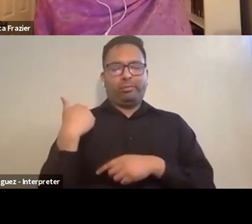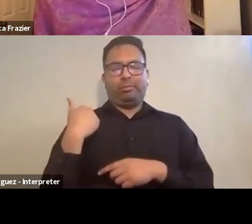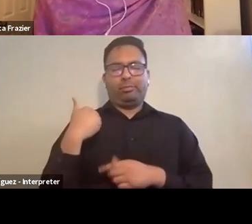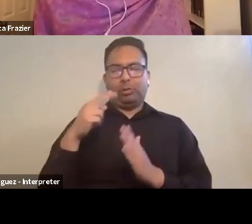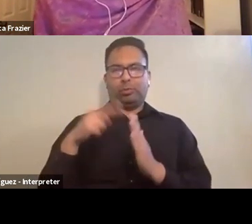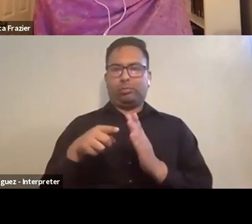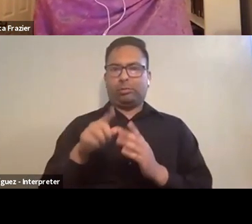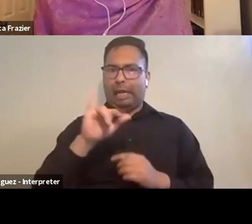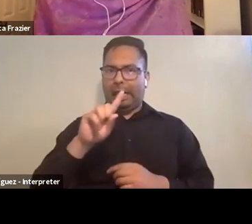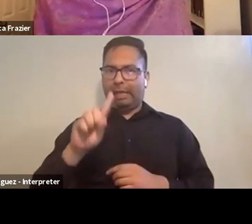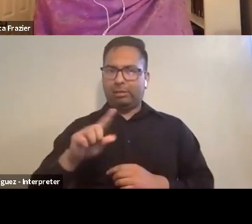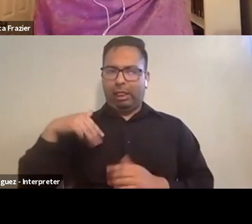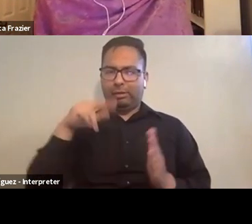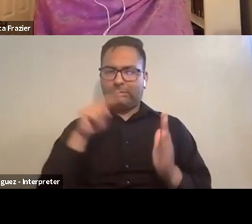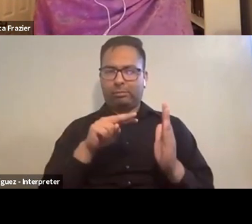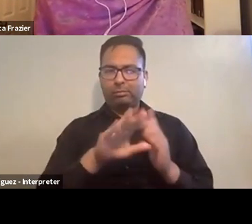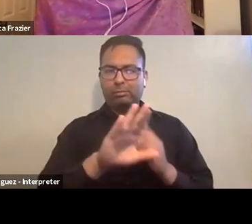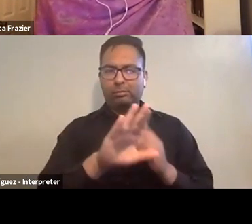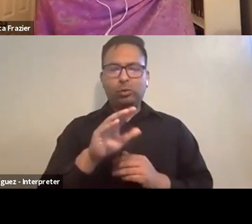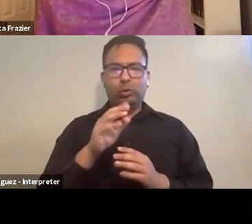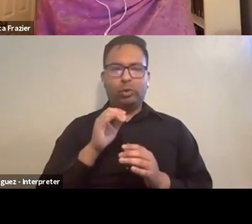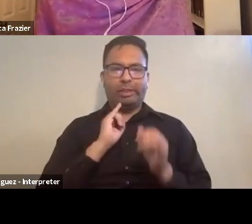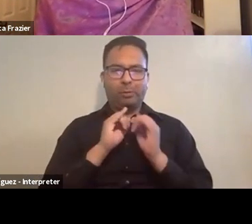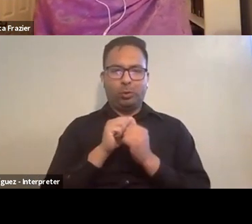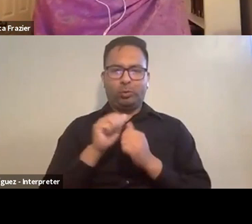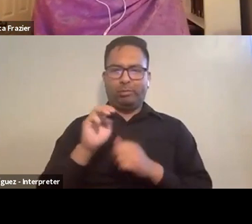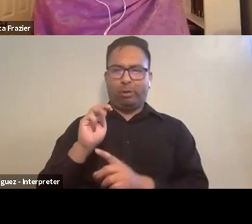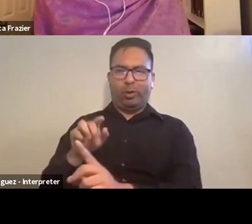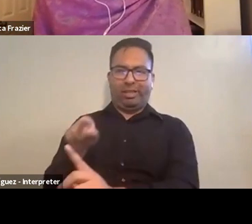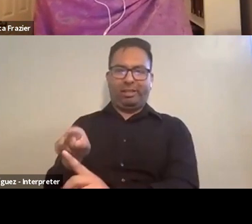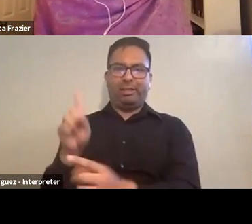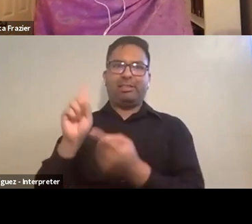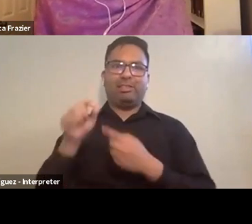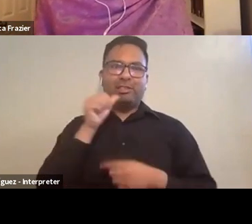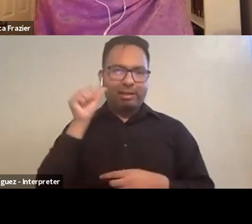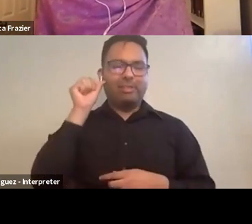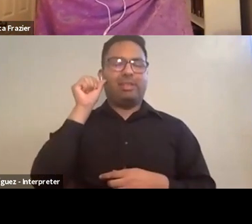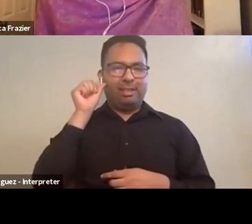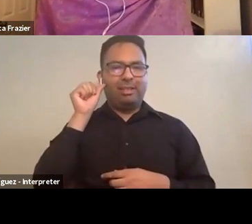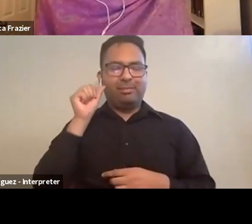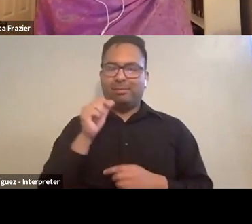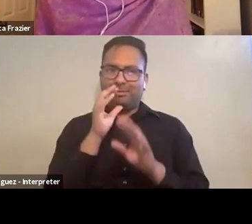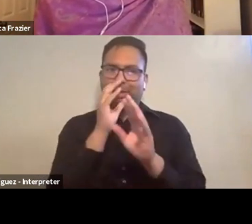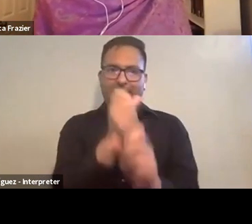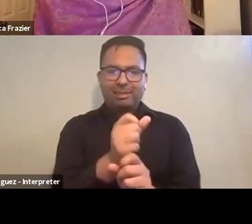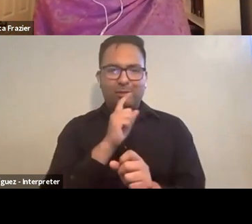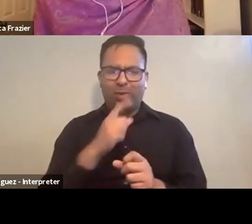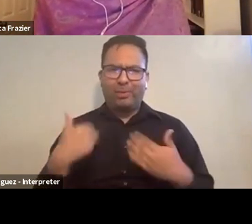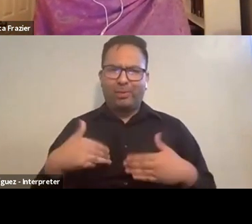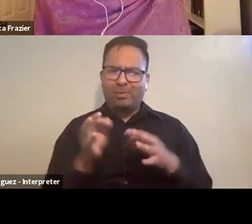Liz, your interview with Margaret until yesterday. Mm-hmm. And then fascinating and really